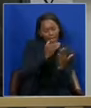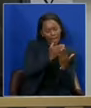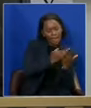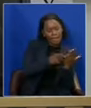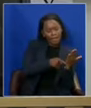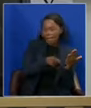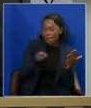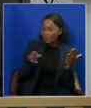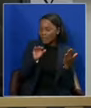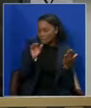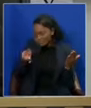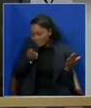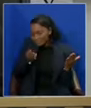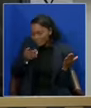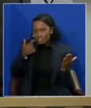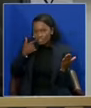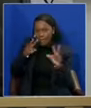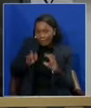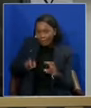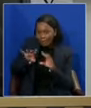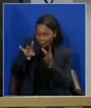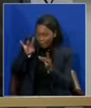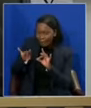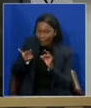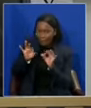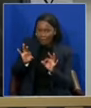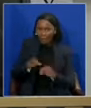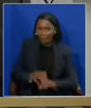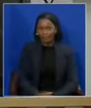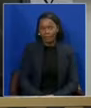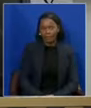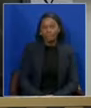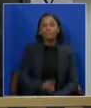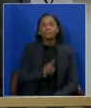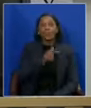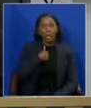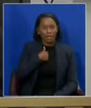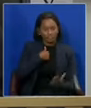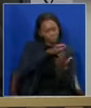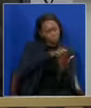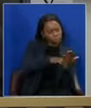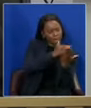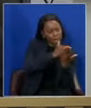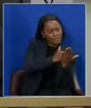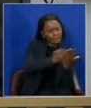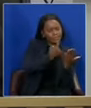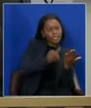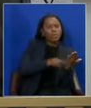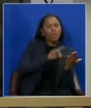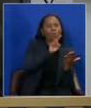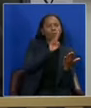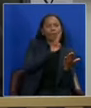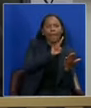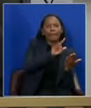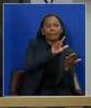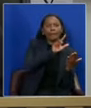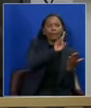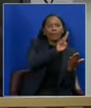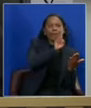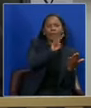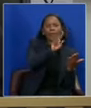the printout which you are having will say 118. But inside, when you check, actually it's no